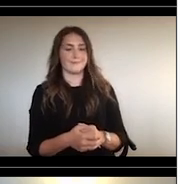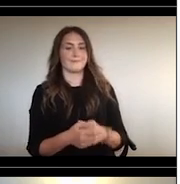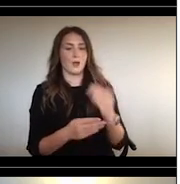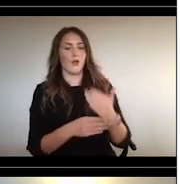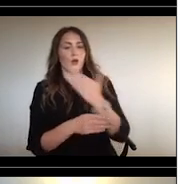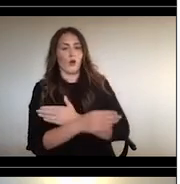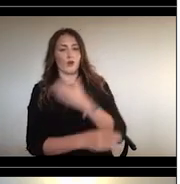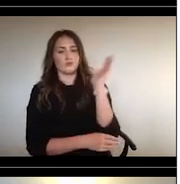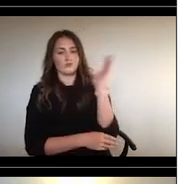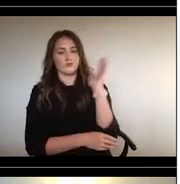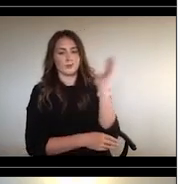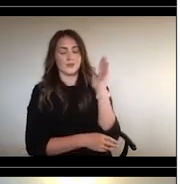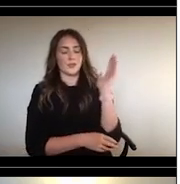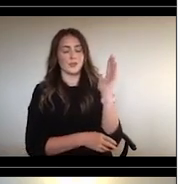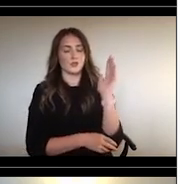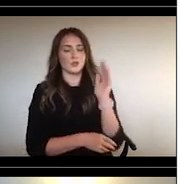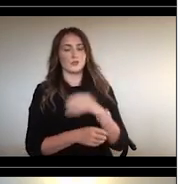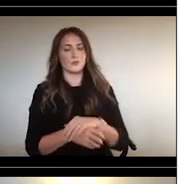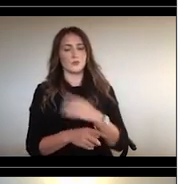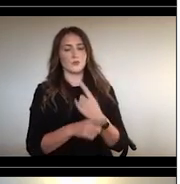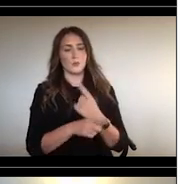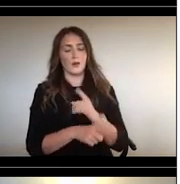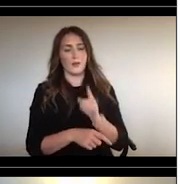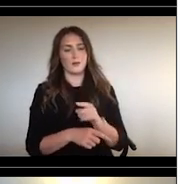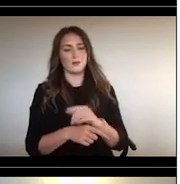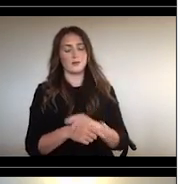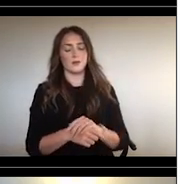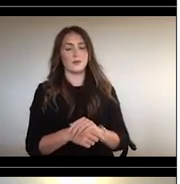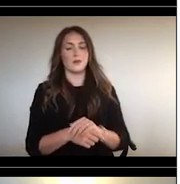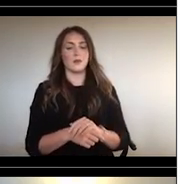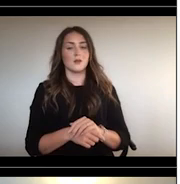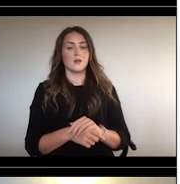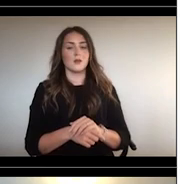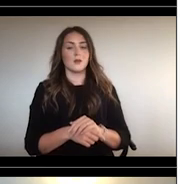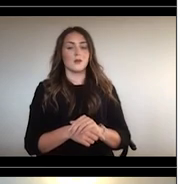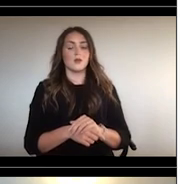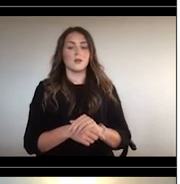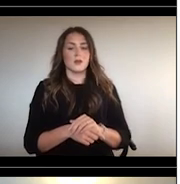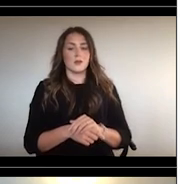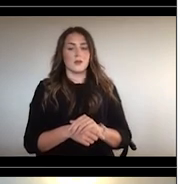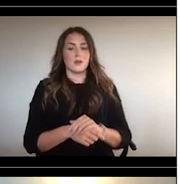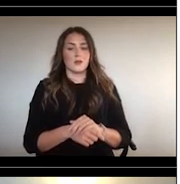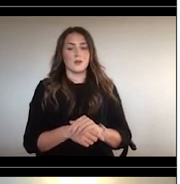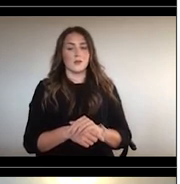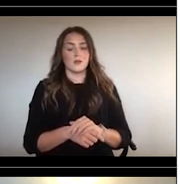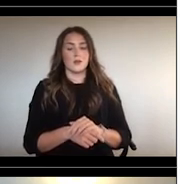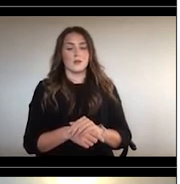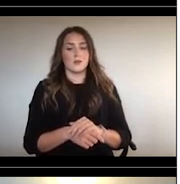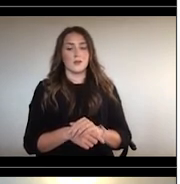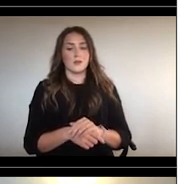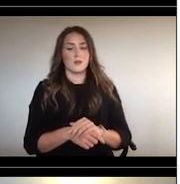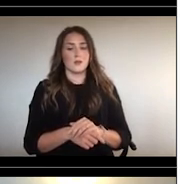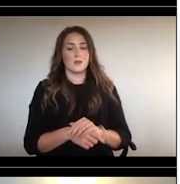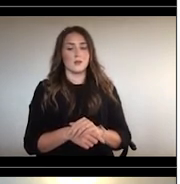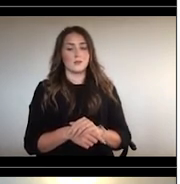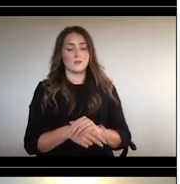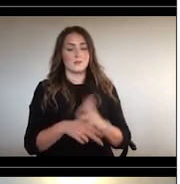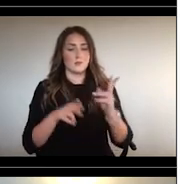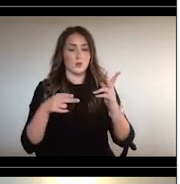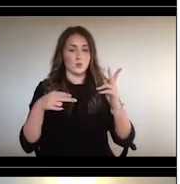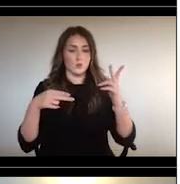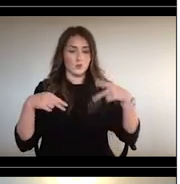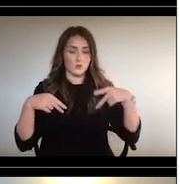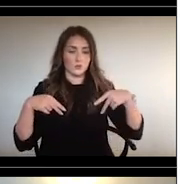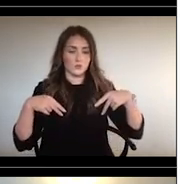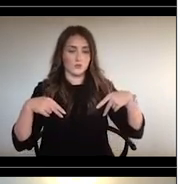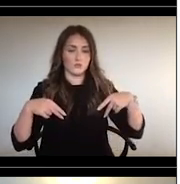presentation. The first one is obviously reducing the amount of movements that you'd have coming from